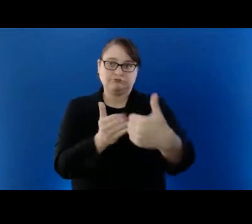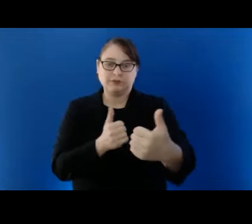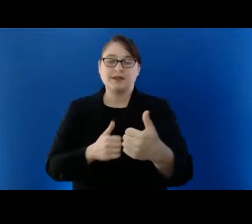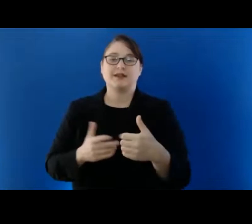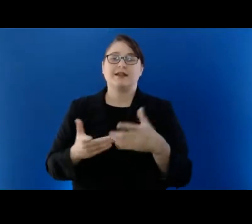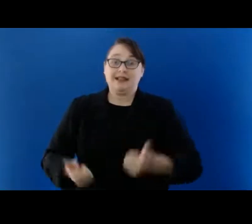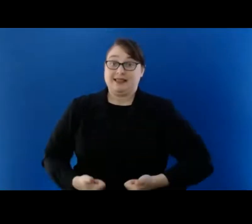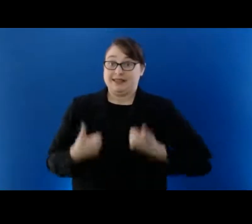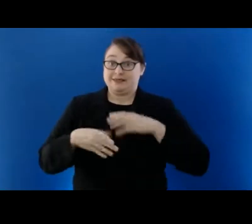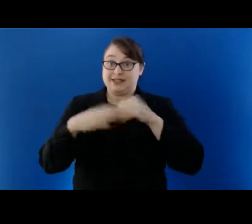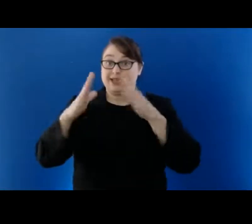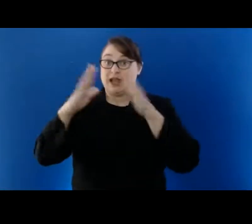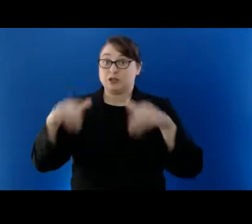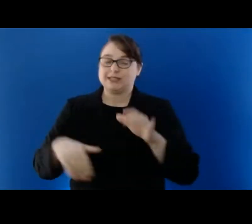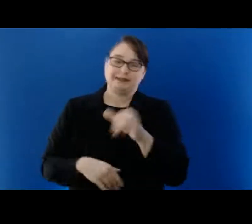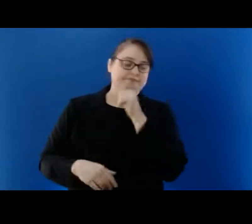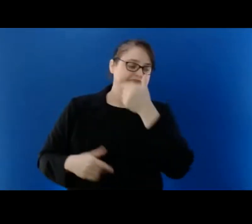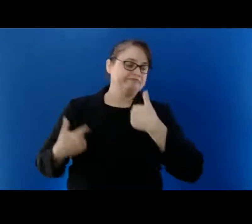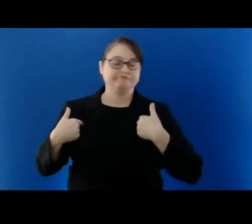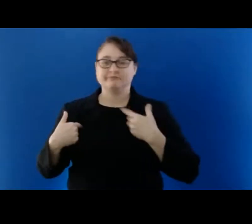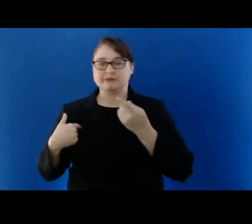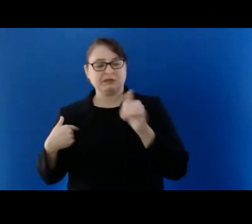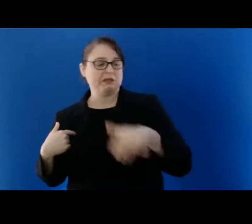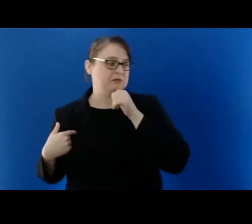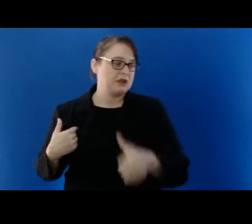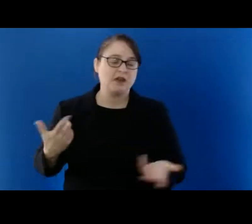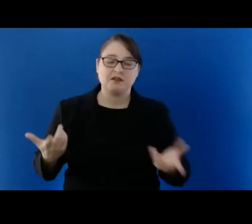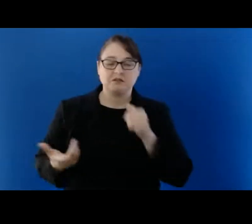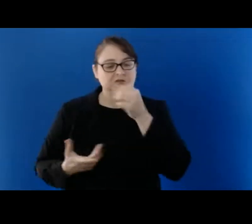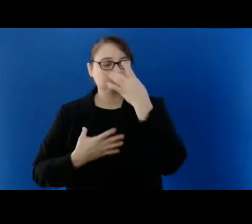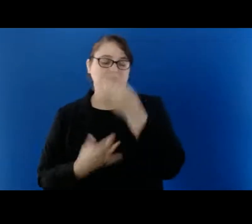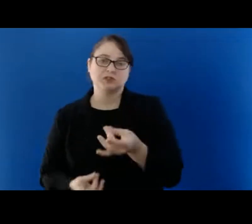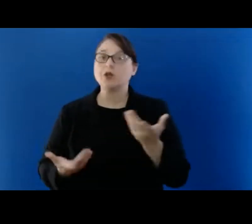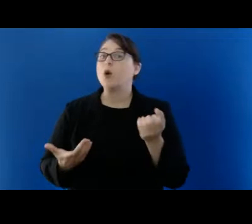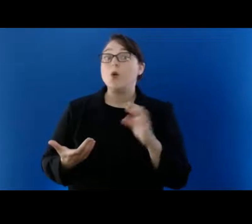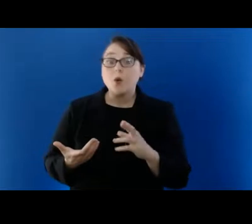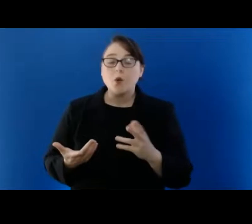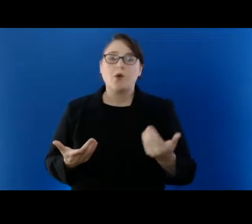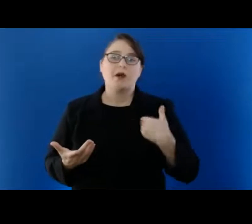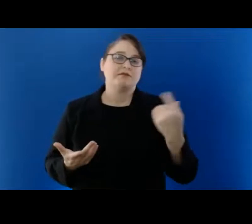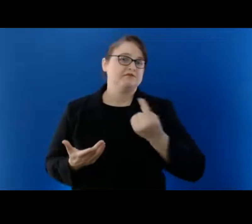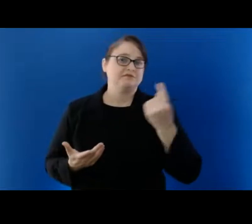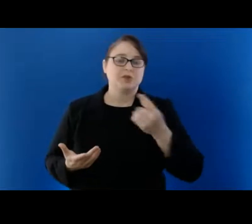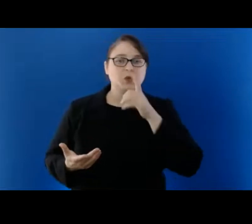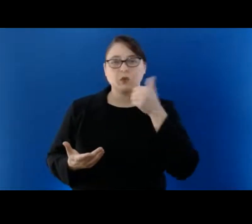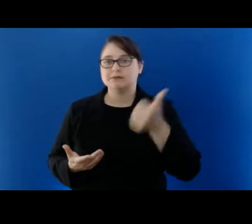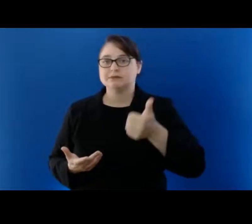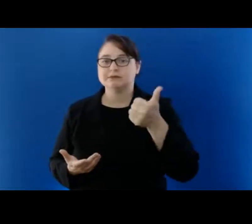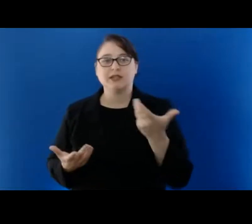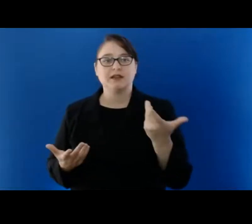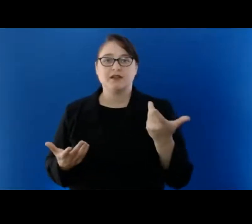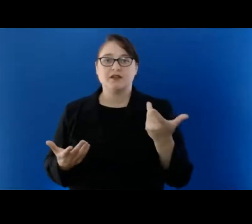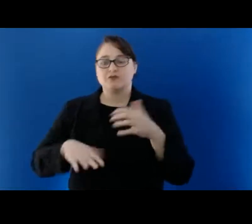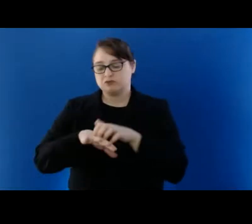that's not me. I'm not gay, so I'm not interested. Or you had somebody who found themselves with a